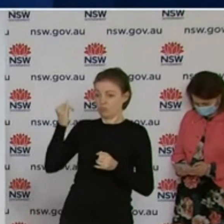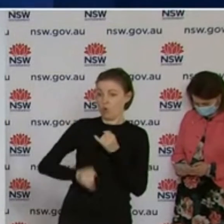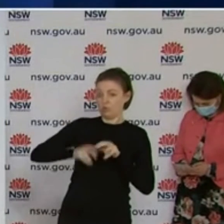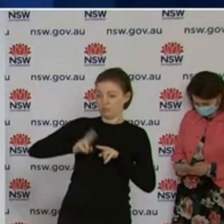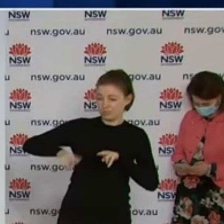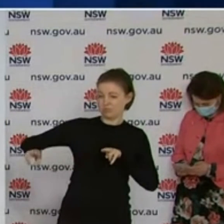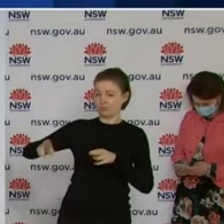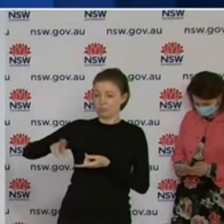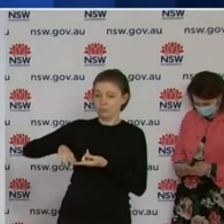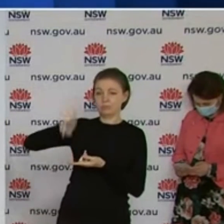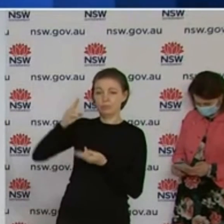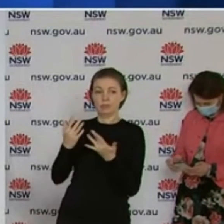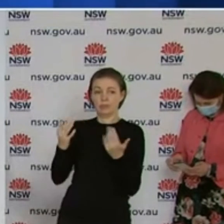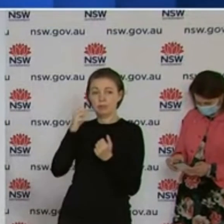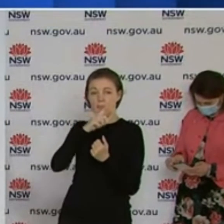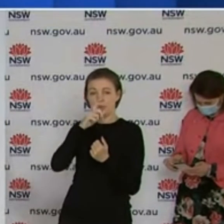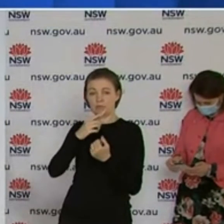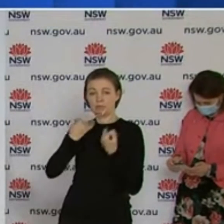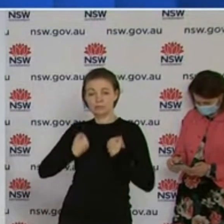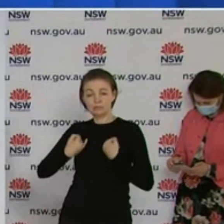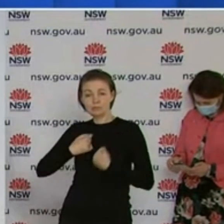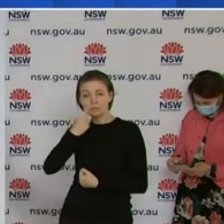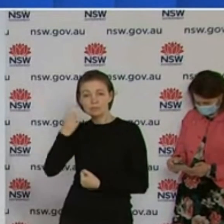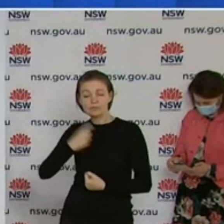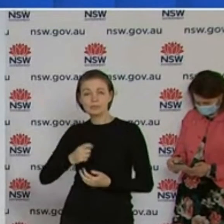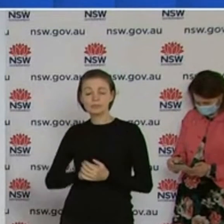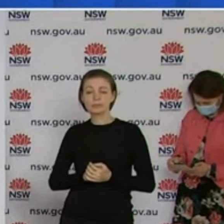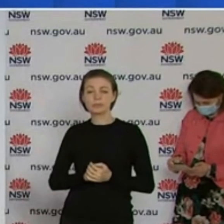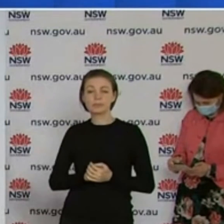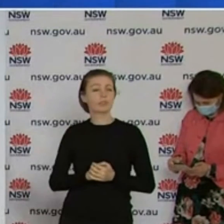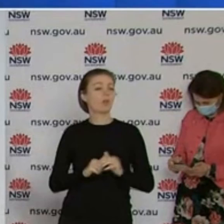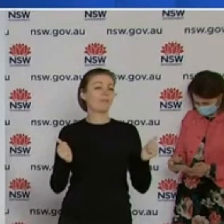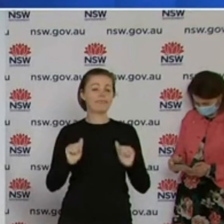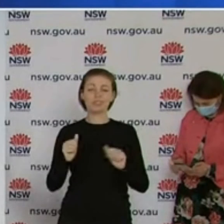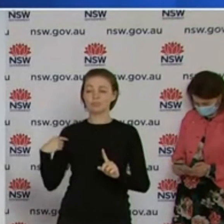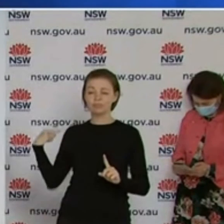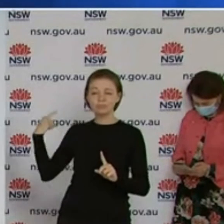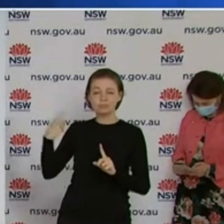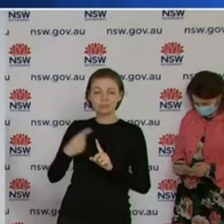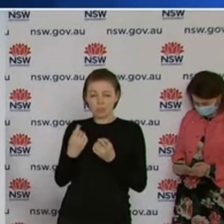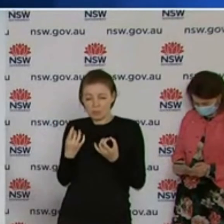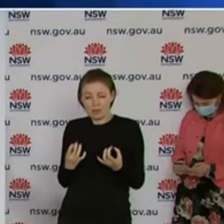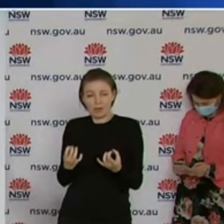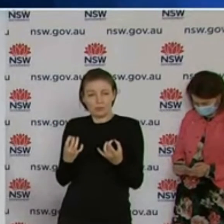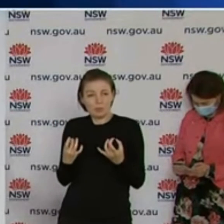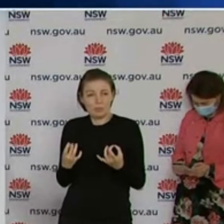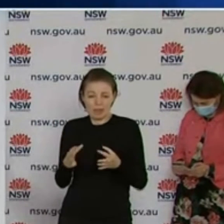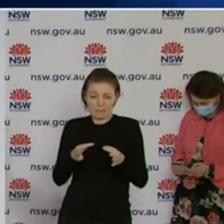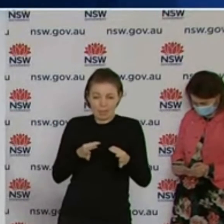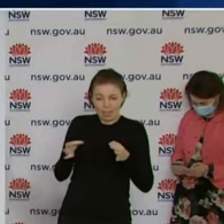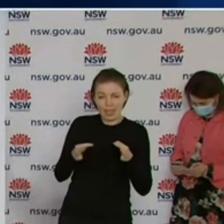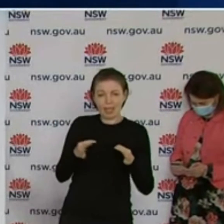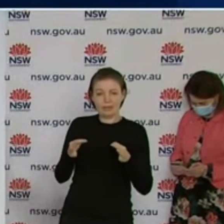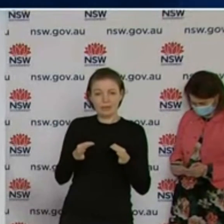lot of people. So there's been an enormous amount of planning being done across the health system, led by intensive care specialists and